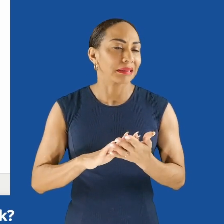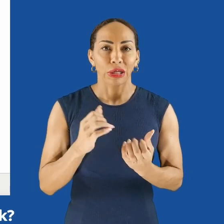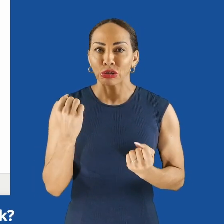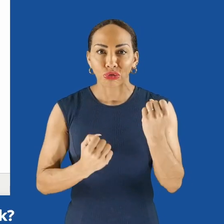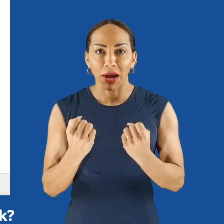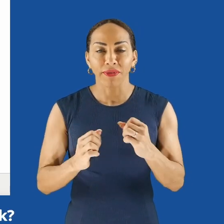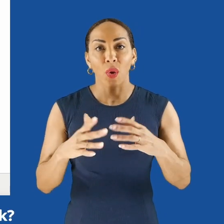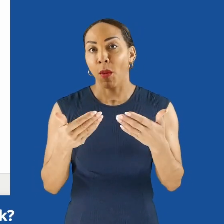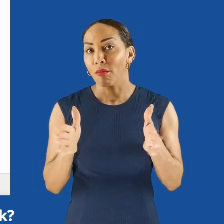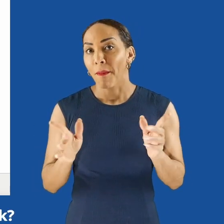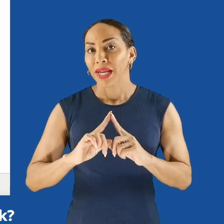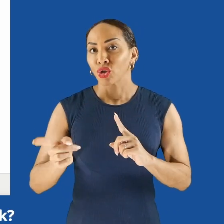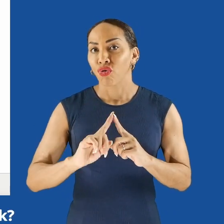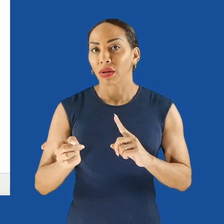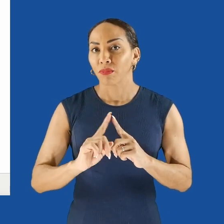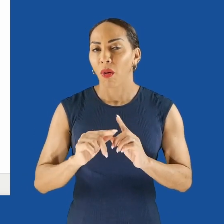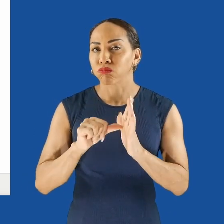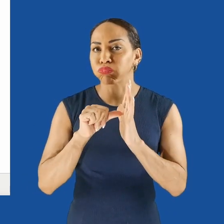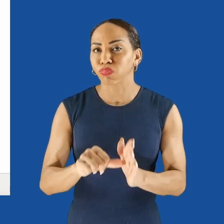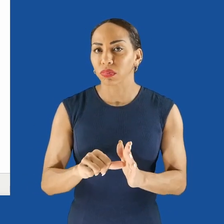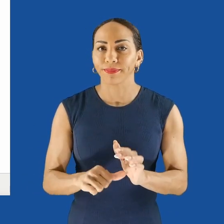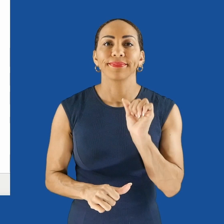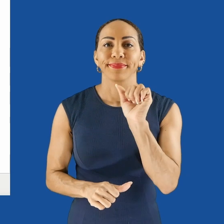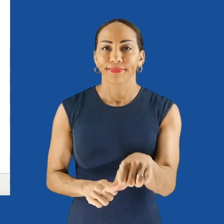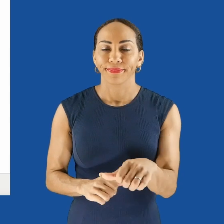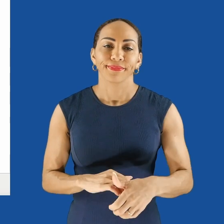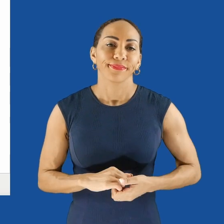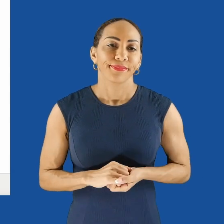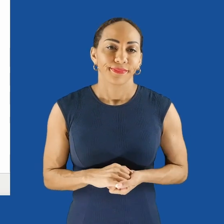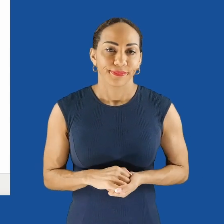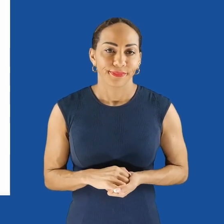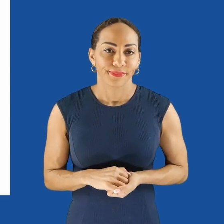public transport to and from work? Yes.